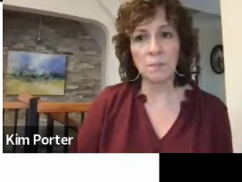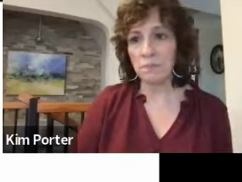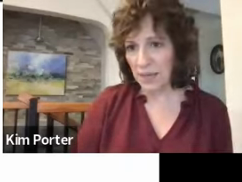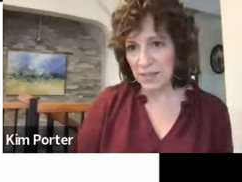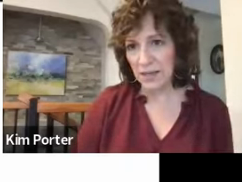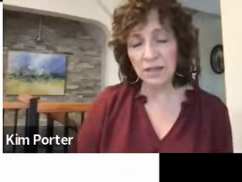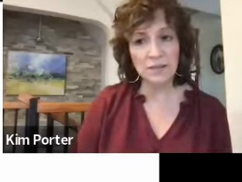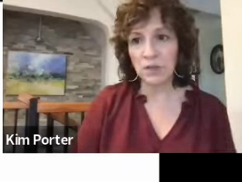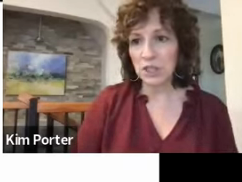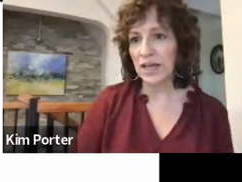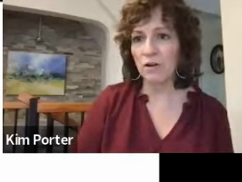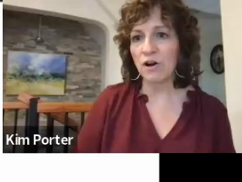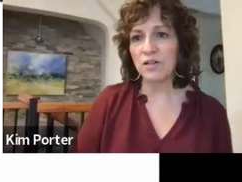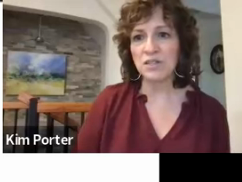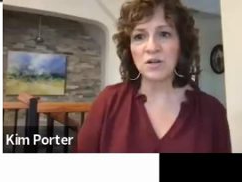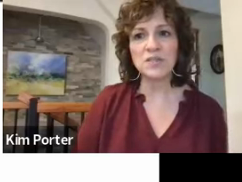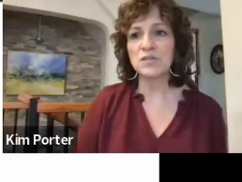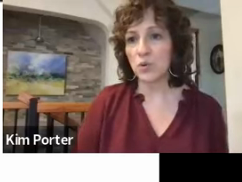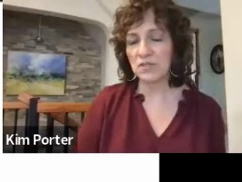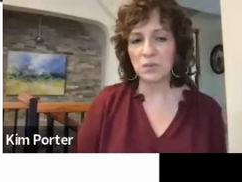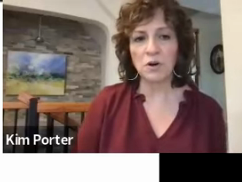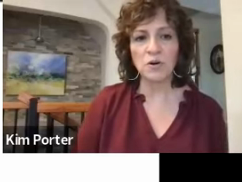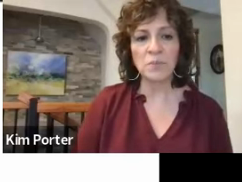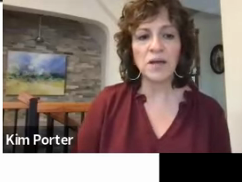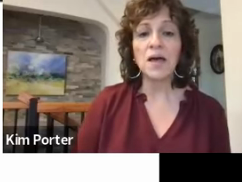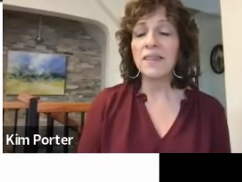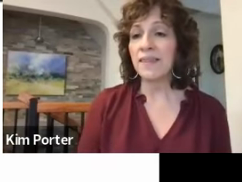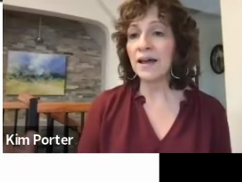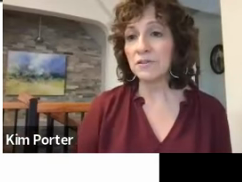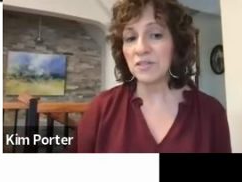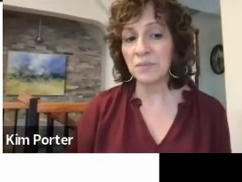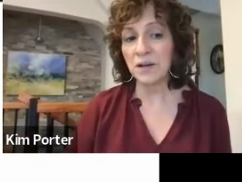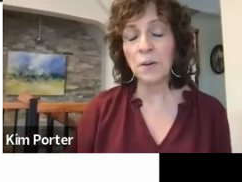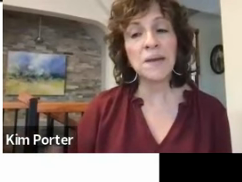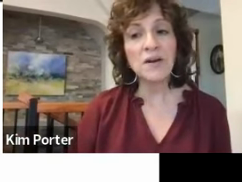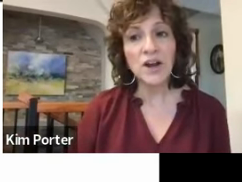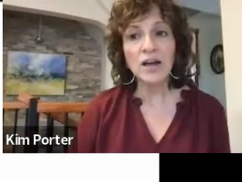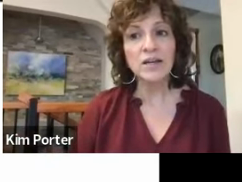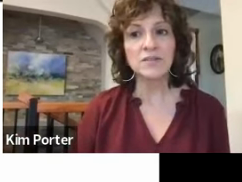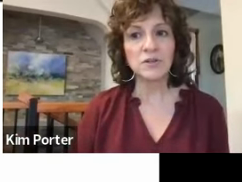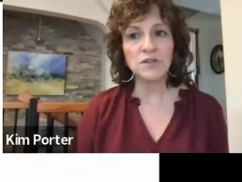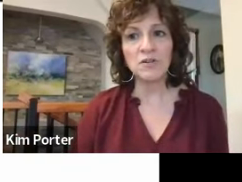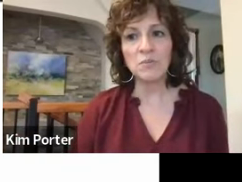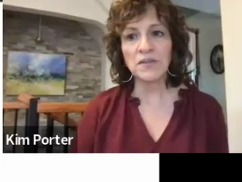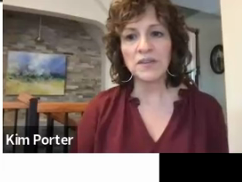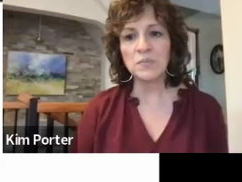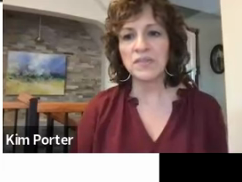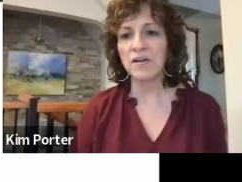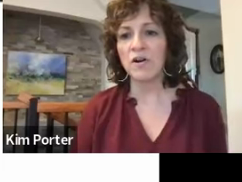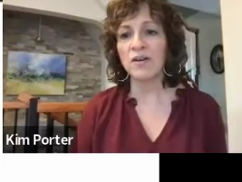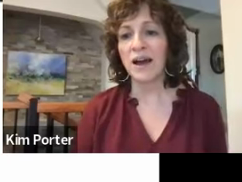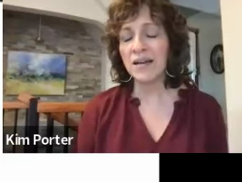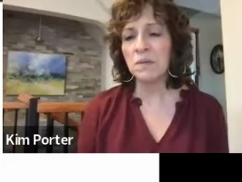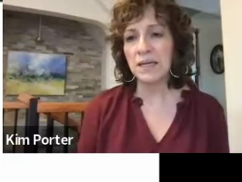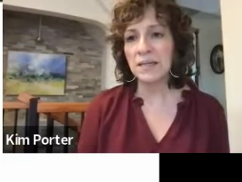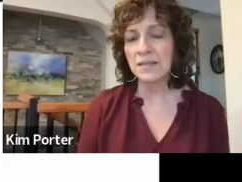is amazing, much like Alcoholics Anonymous, 12-step program. Now there's something called Maranon. Don't know if you know about this, but there